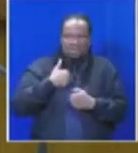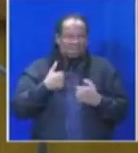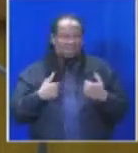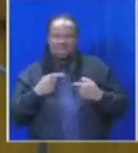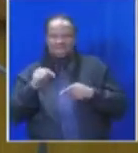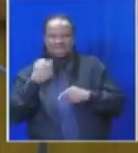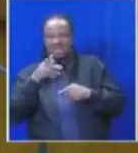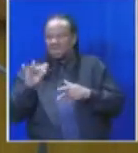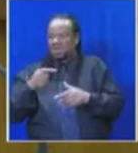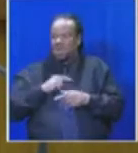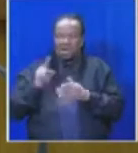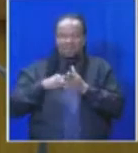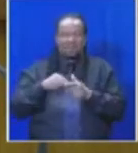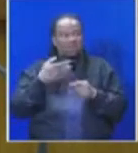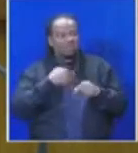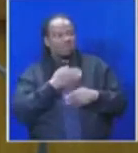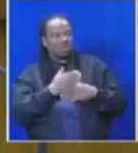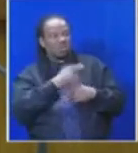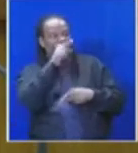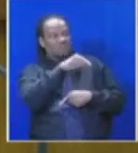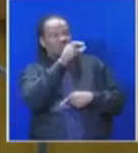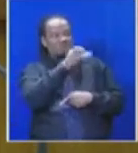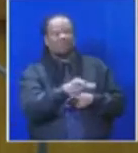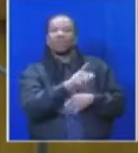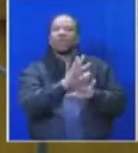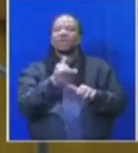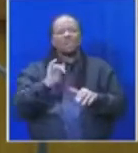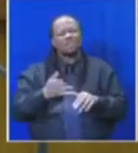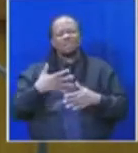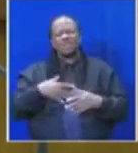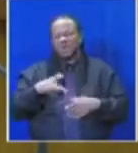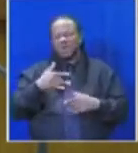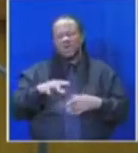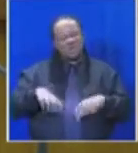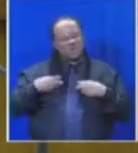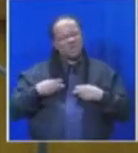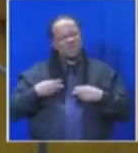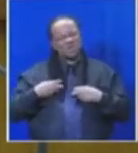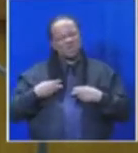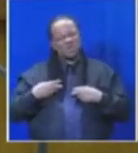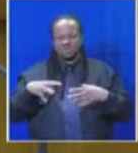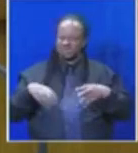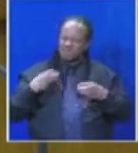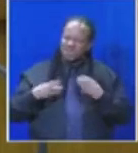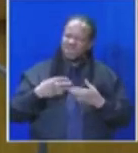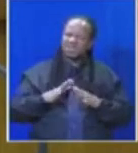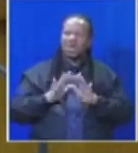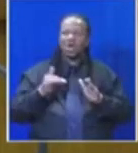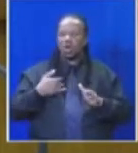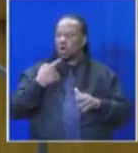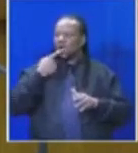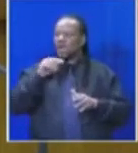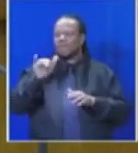our failures. We will take responsibility for our anger and bitterness and for polarizing society and instigating hatred